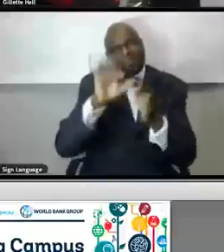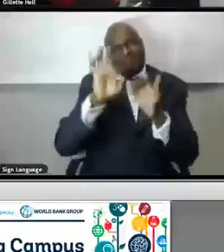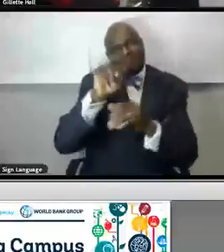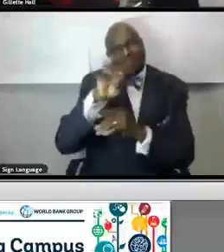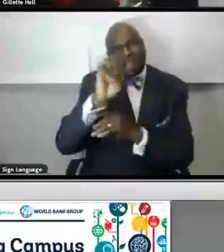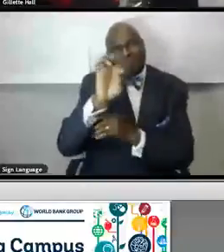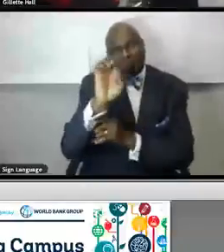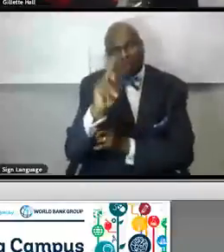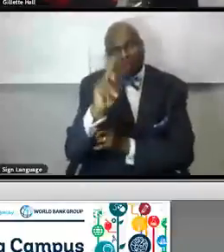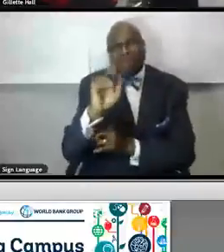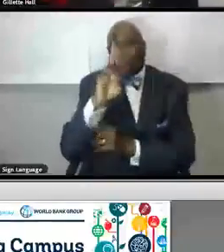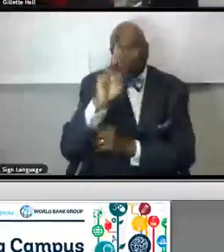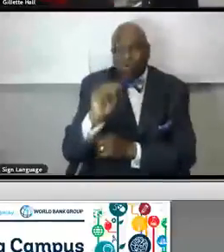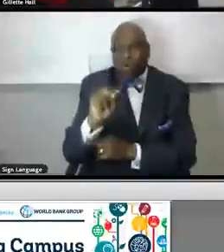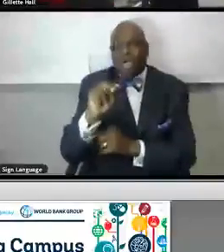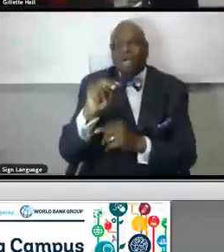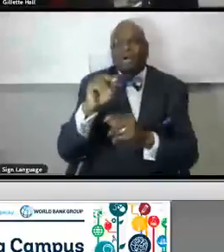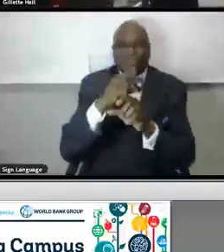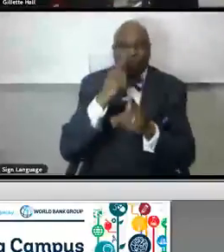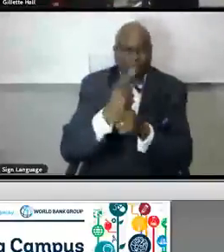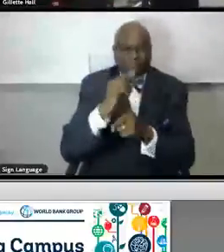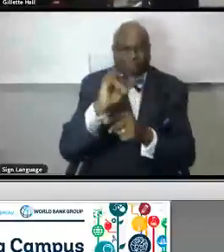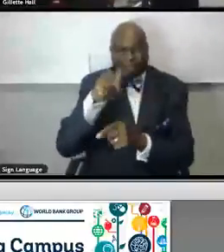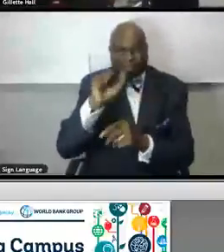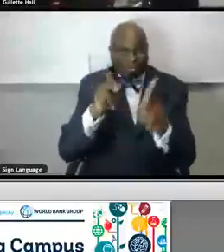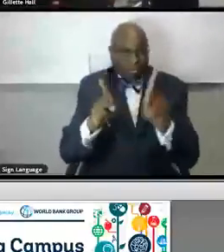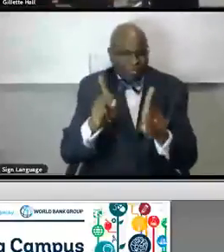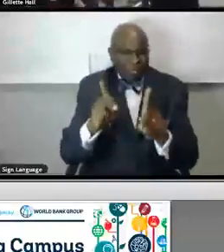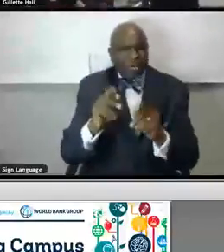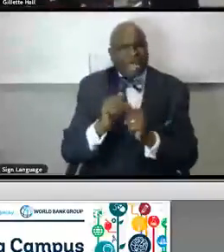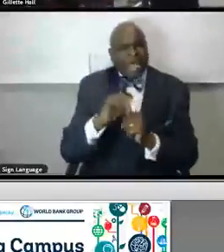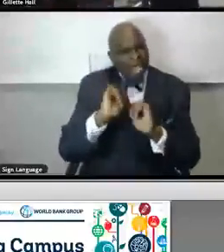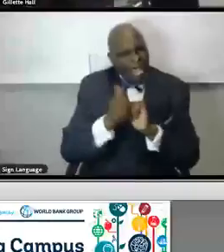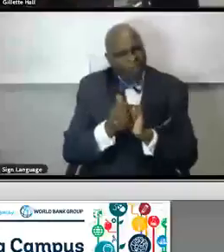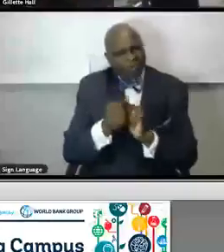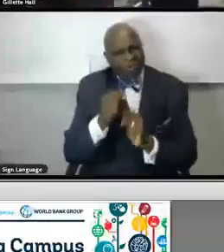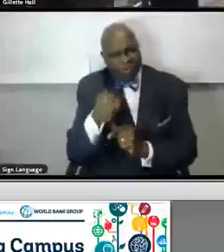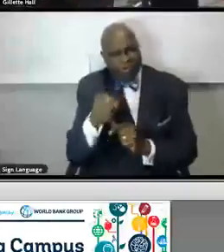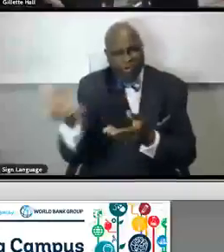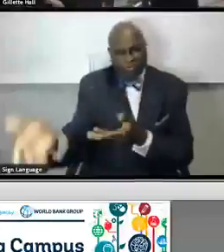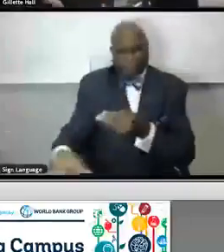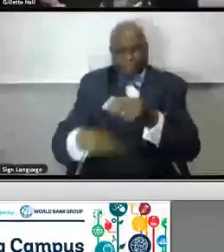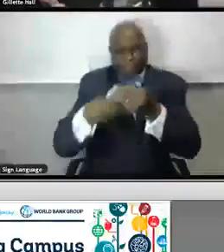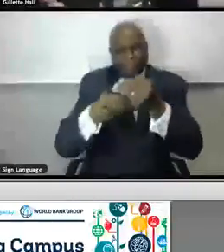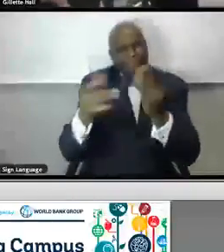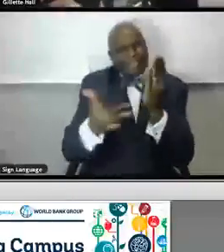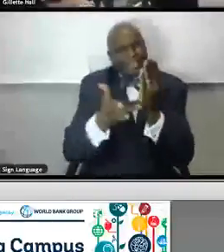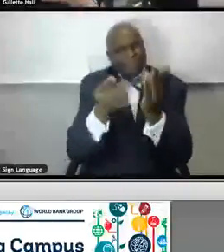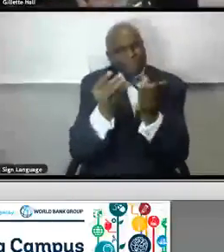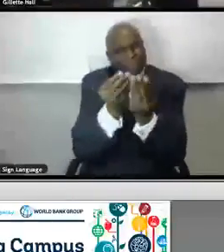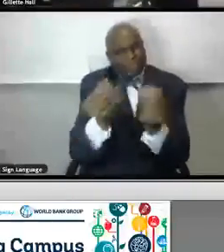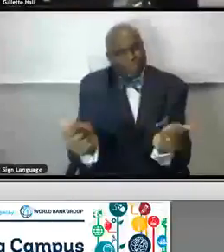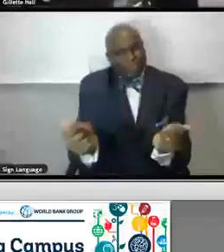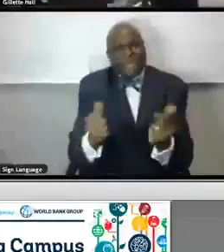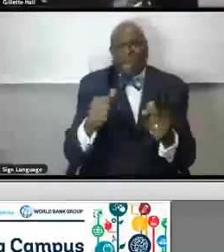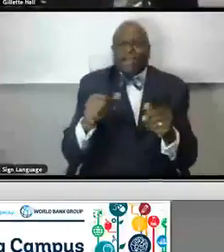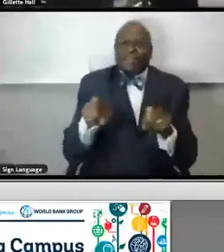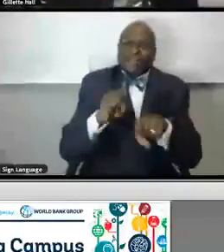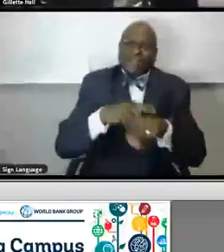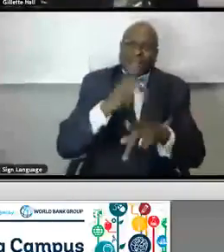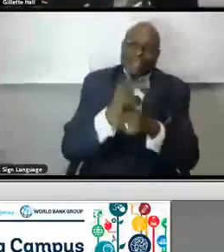of the UN Declaration of Rights of Indigenous Peoples, and that how do you bring a technical solution while keeping the